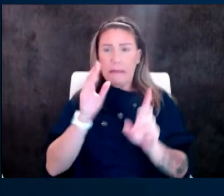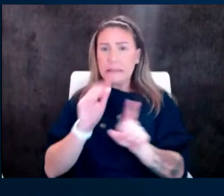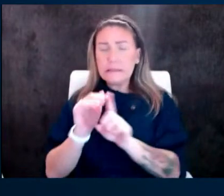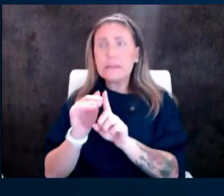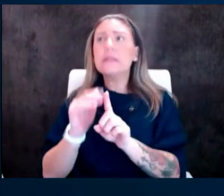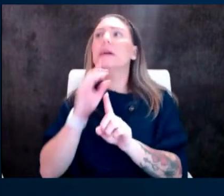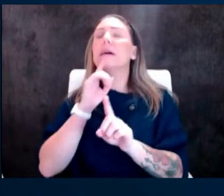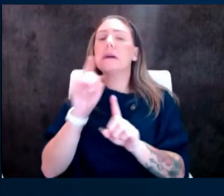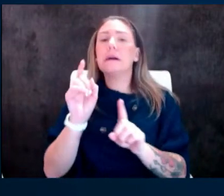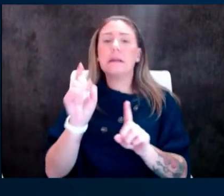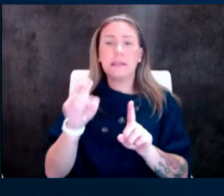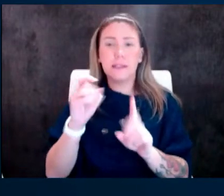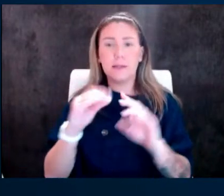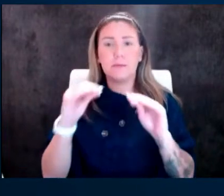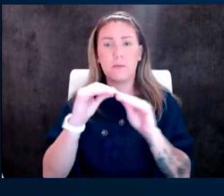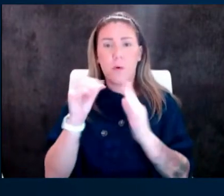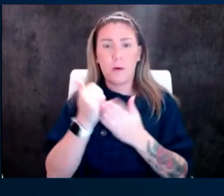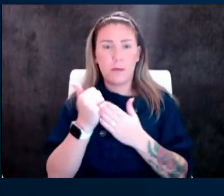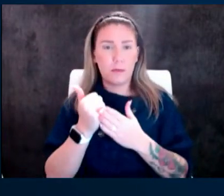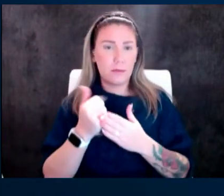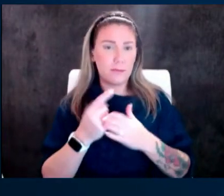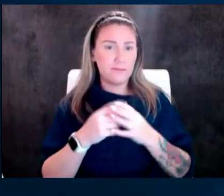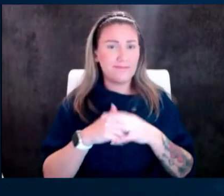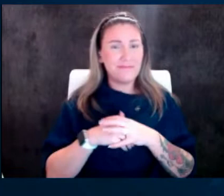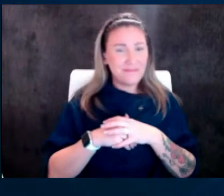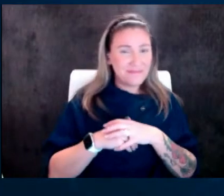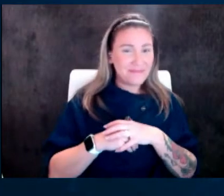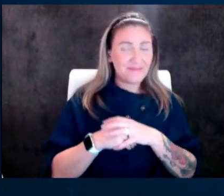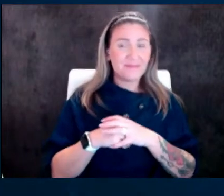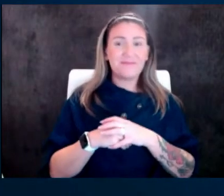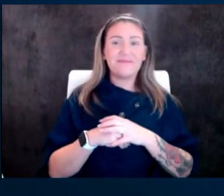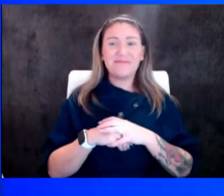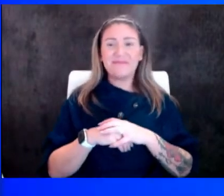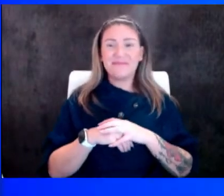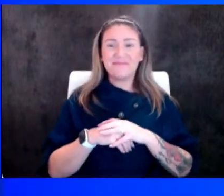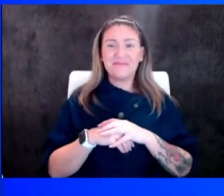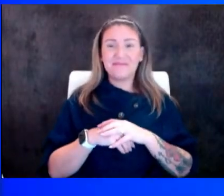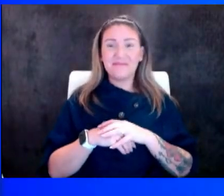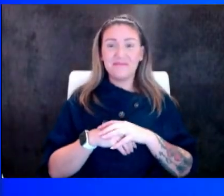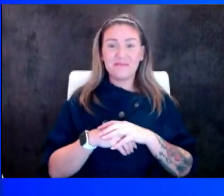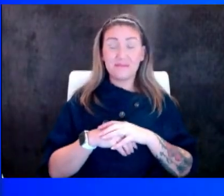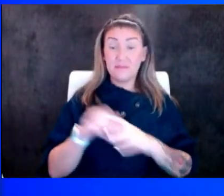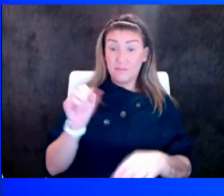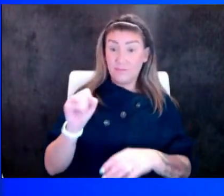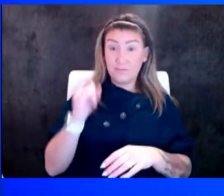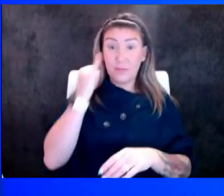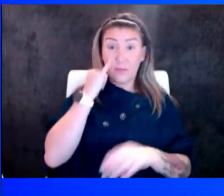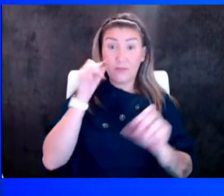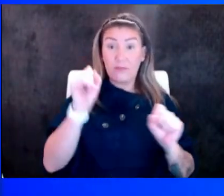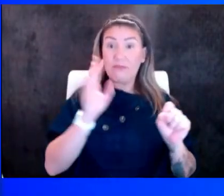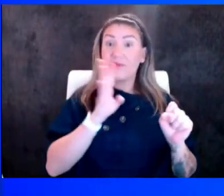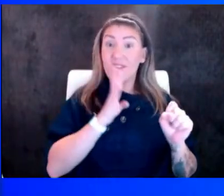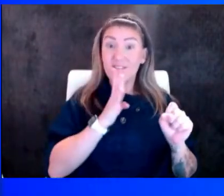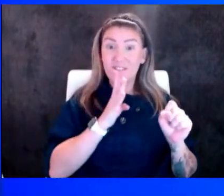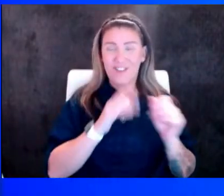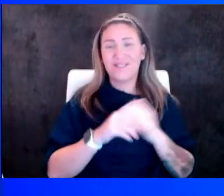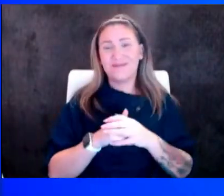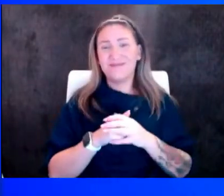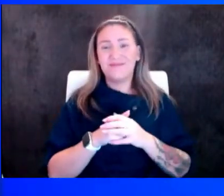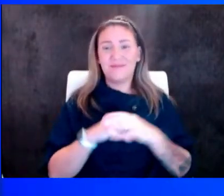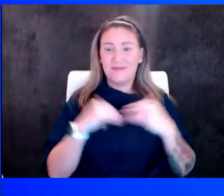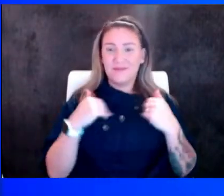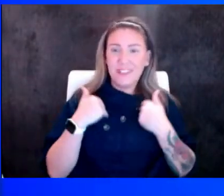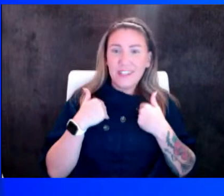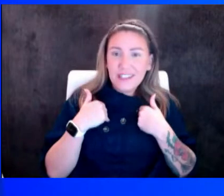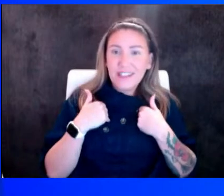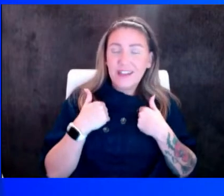help? Dr. Jeffries. Yeah, I think, well, first off, if your child can talk. So if you have a young child who's not verbal